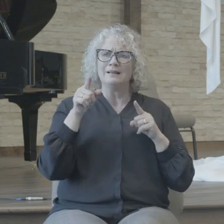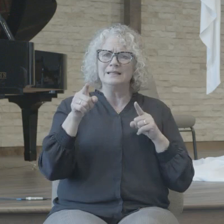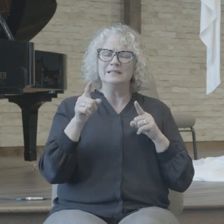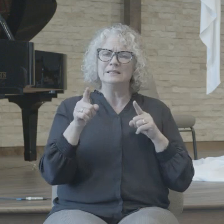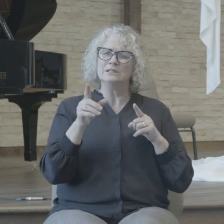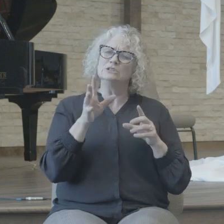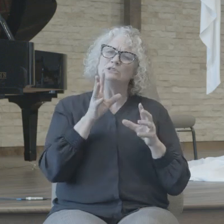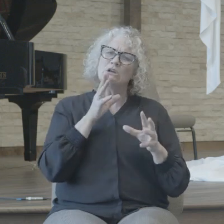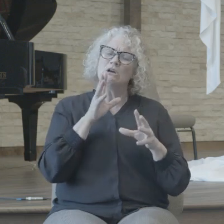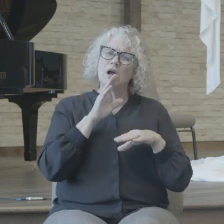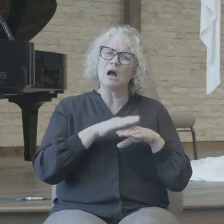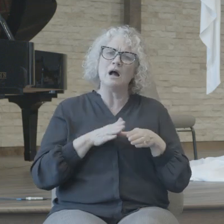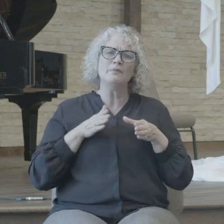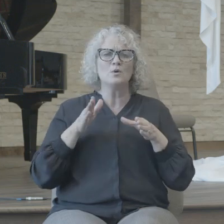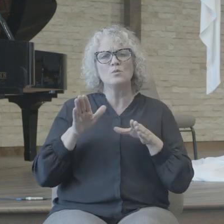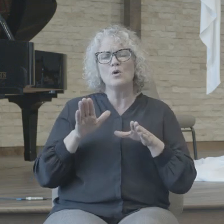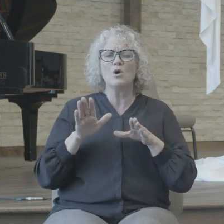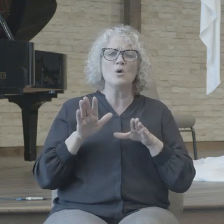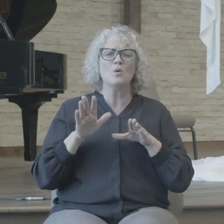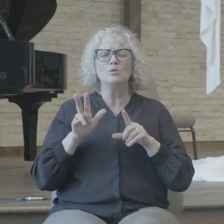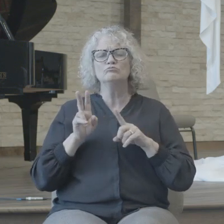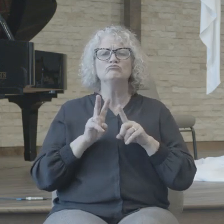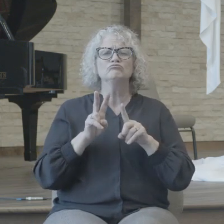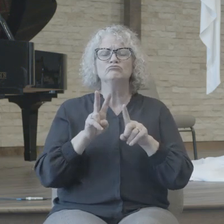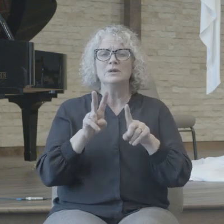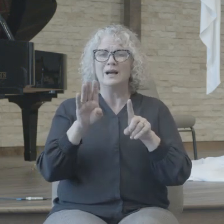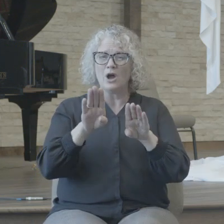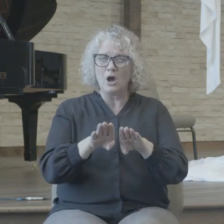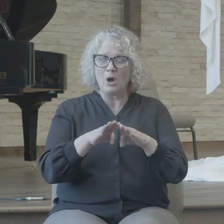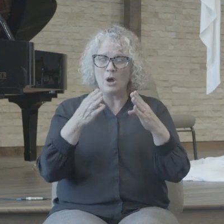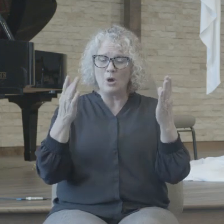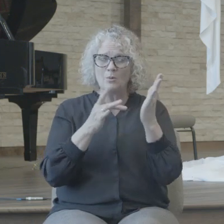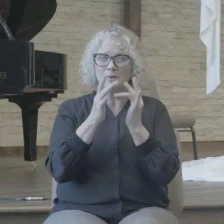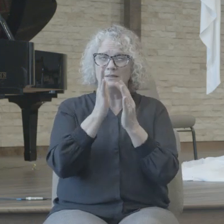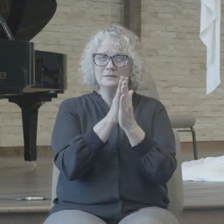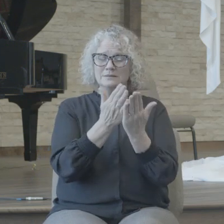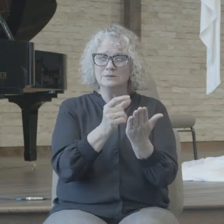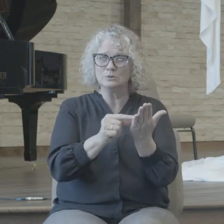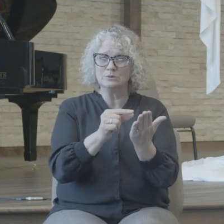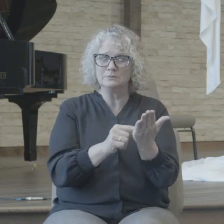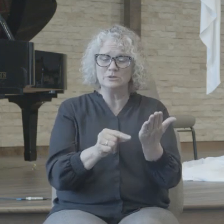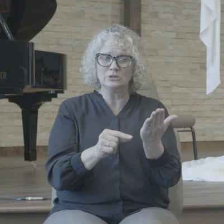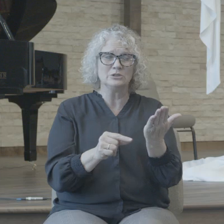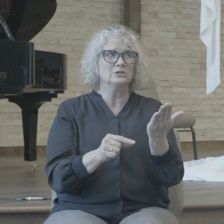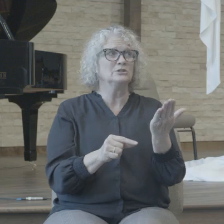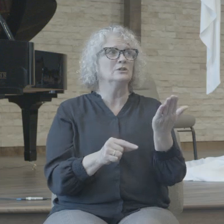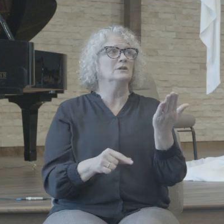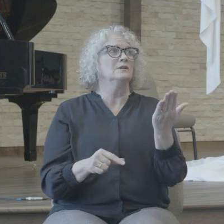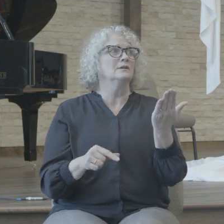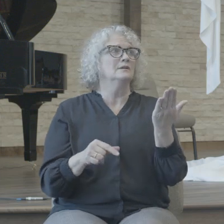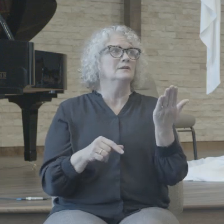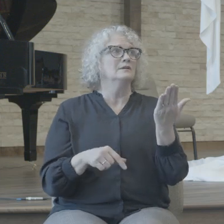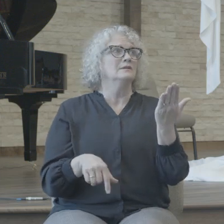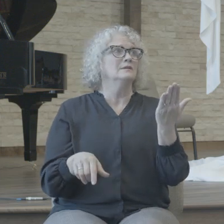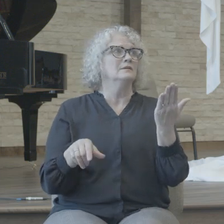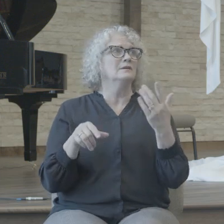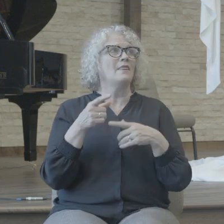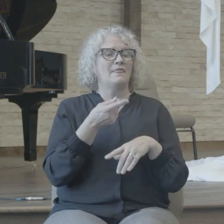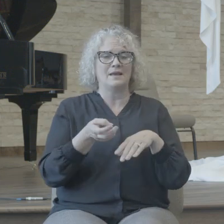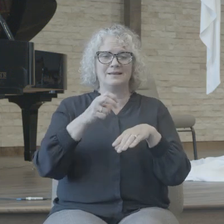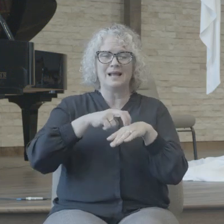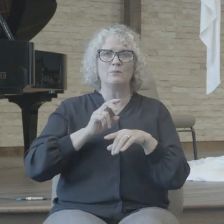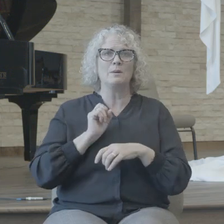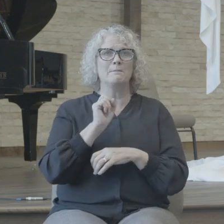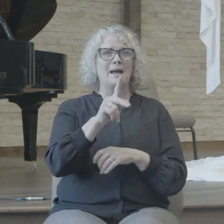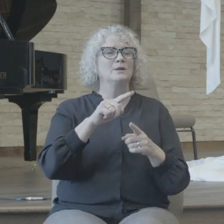road and opened the scriptures to us?" They got up and returned at once to Jerusalem. There they found